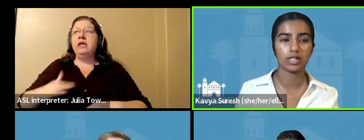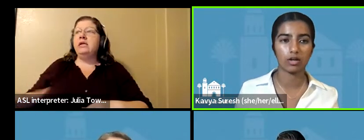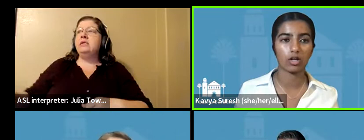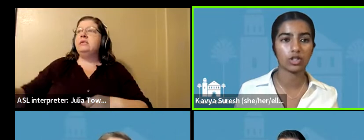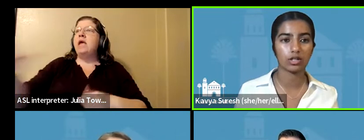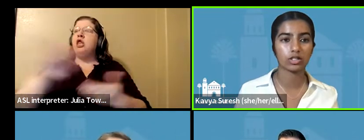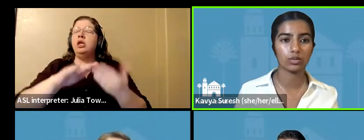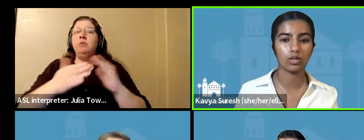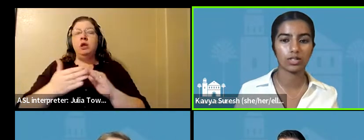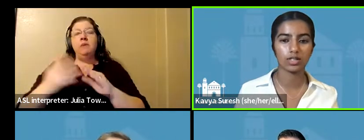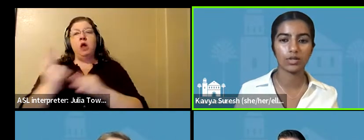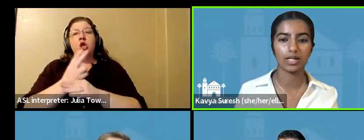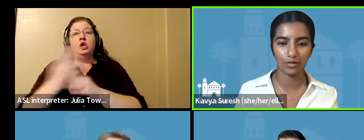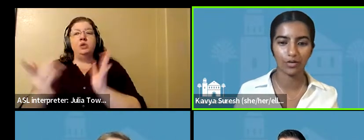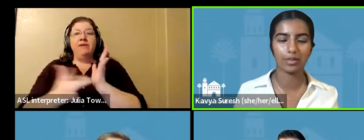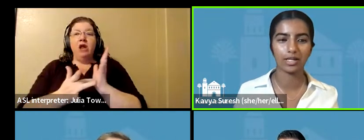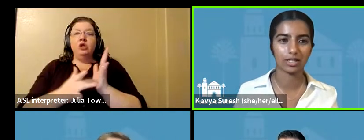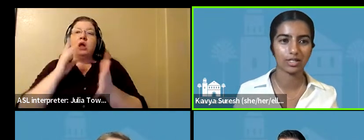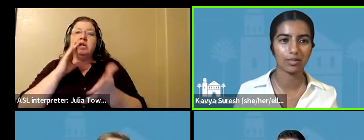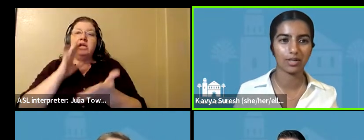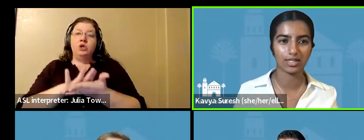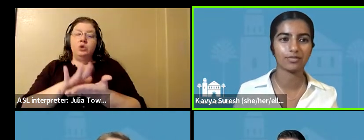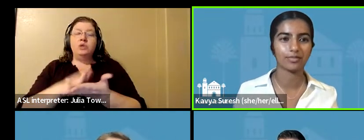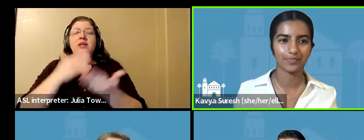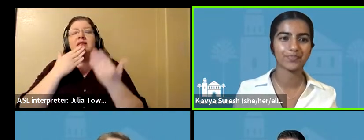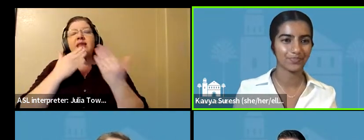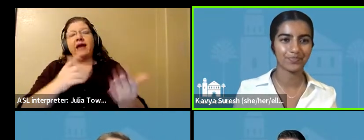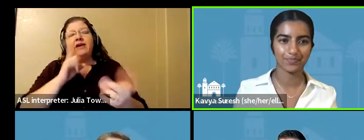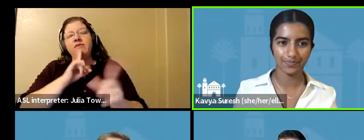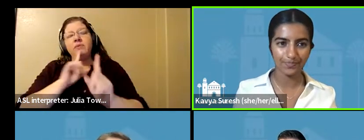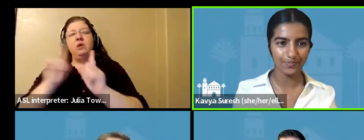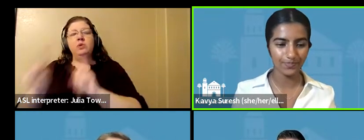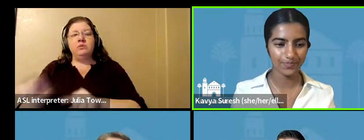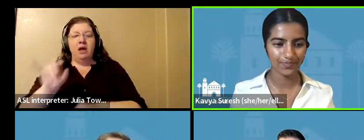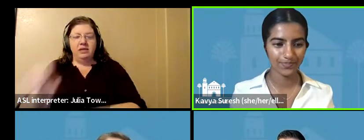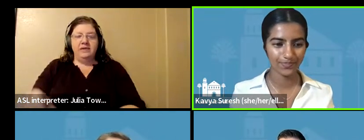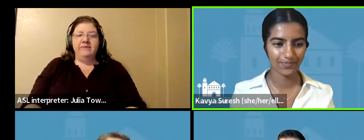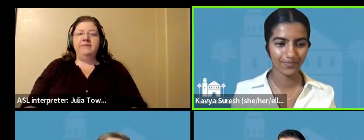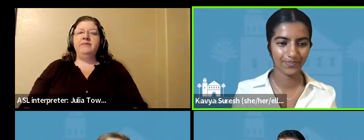way we use technology in our schools. So thank you for being so responsive.